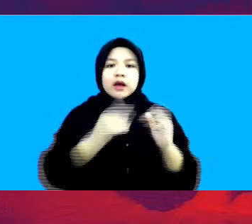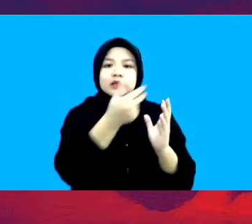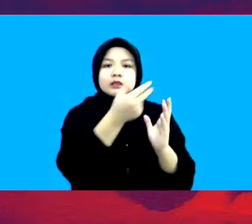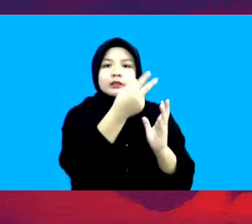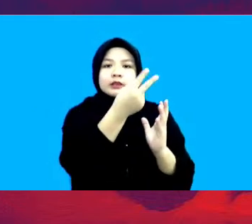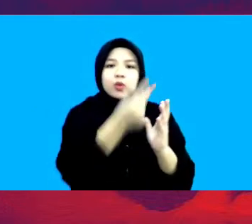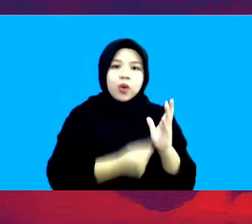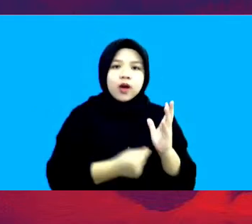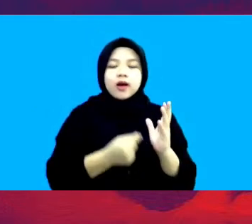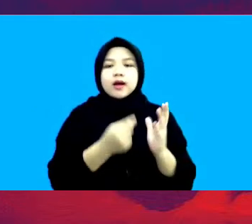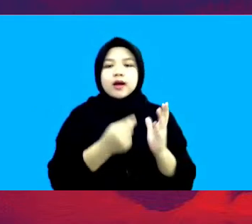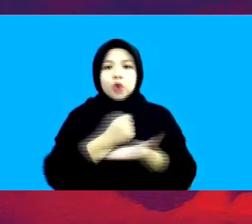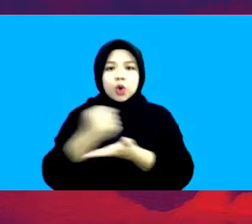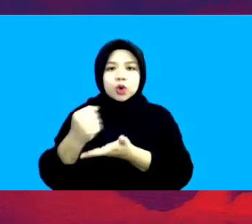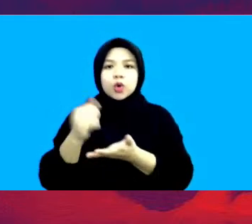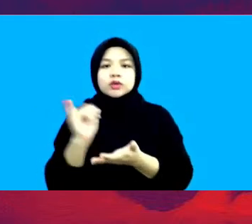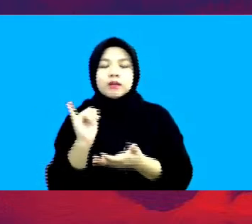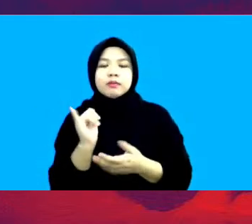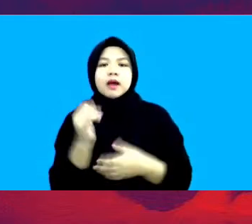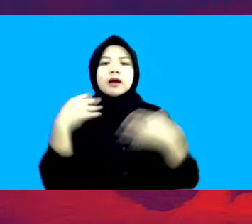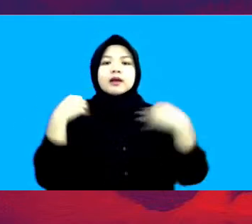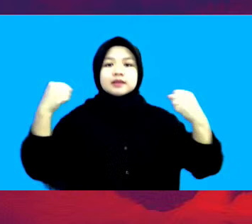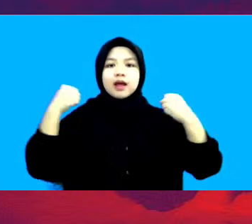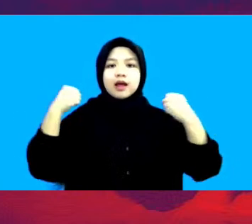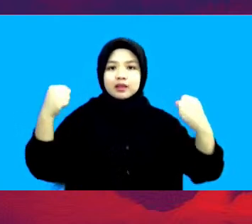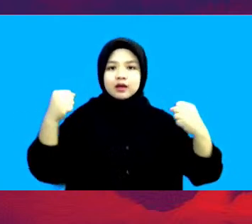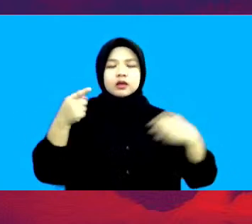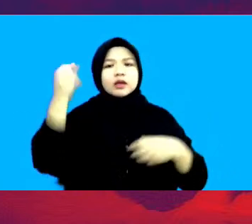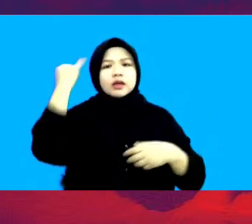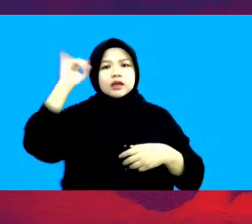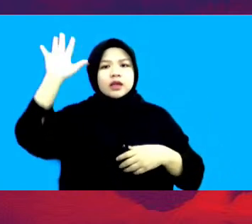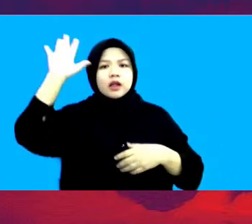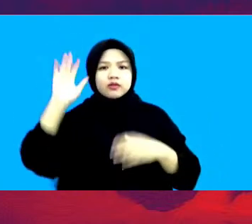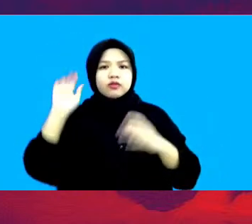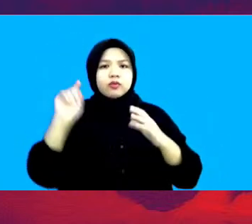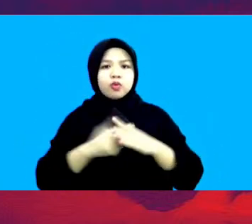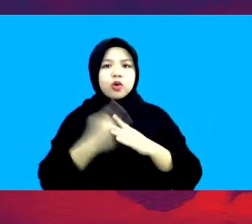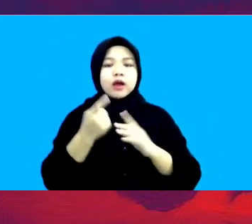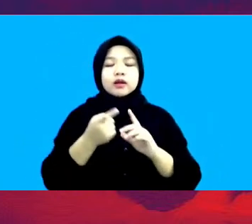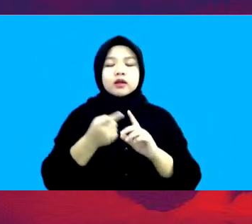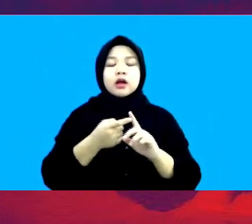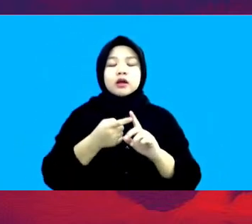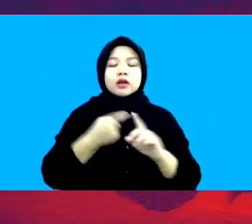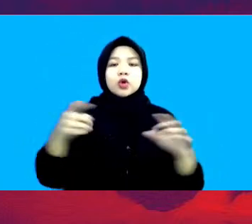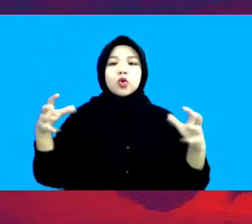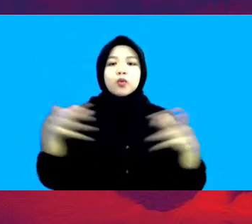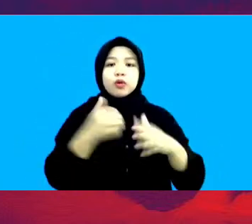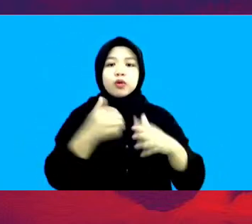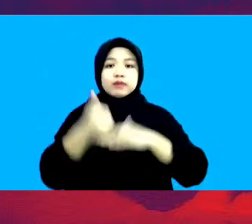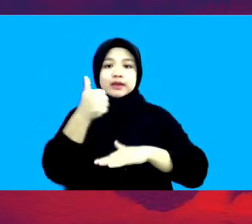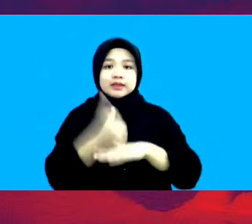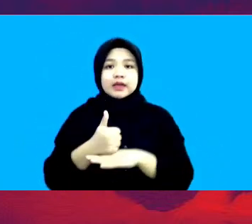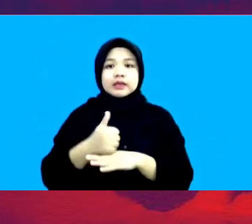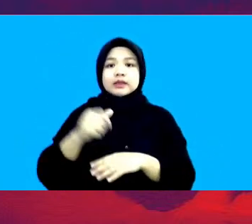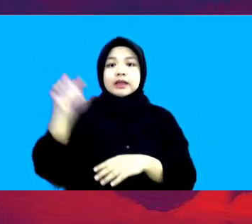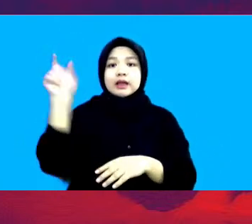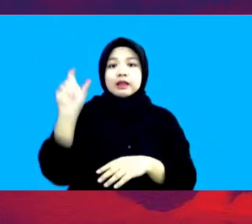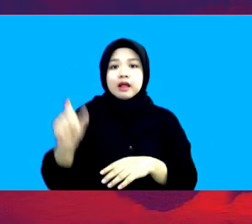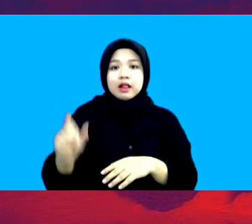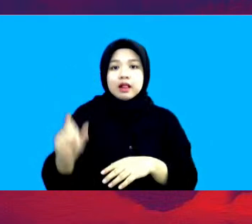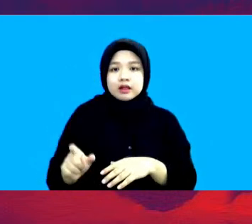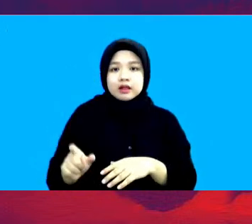good, very big initiative started from Italy, a presidency. We talk about the global preparedness for